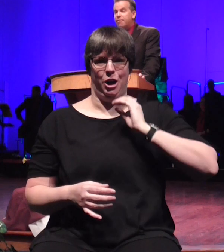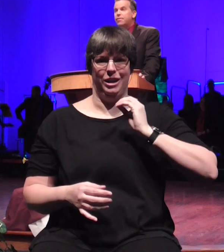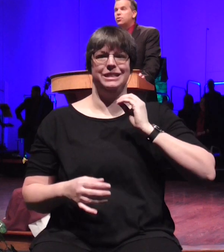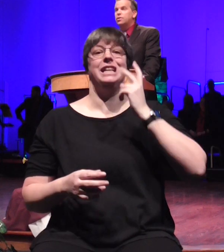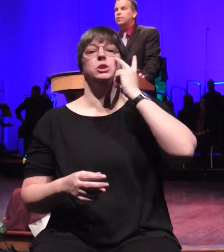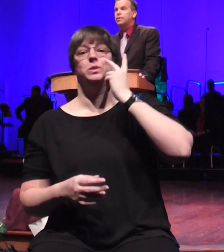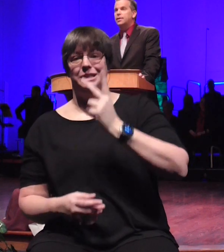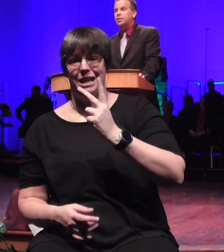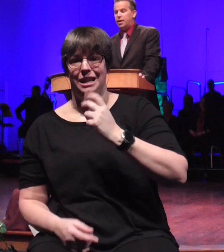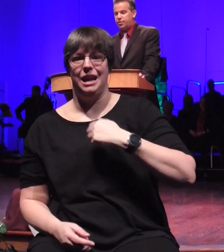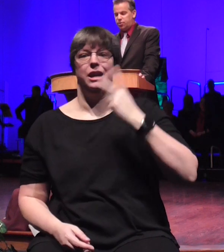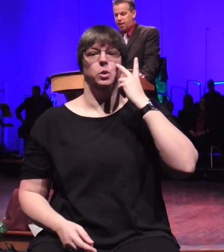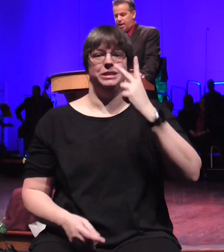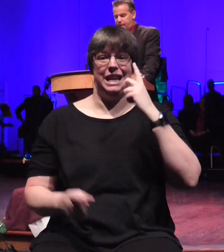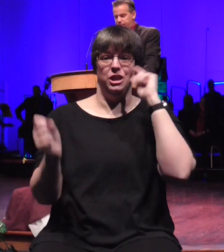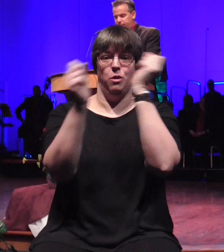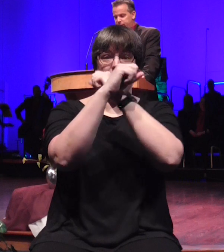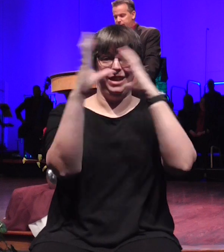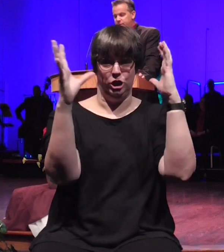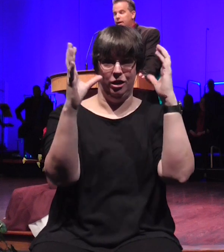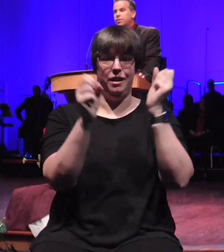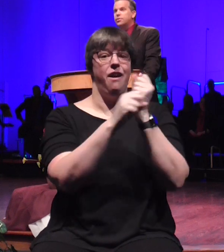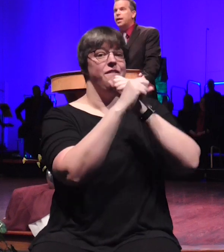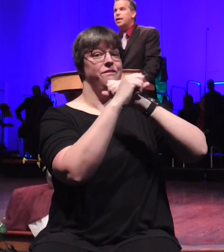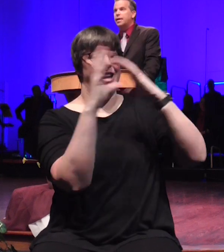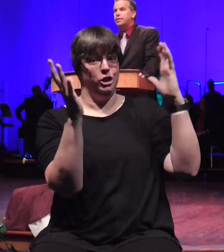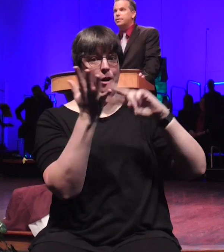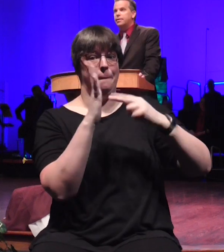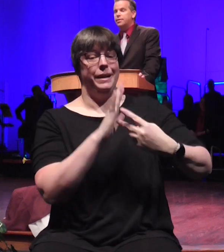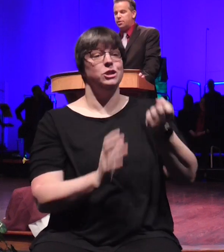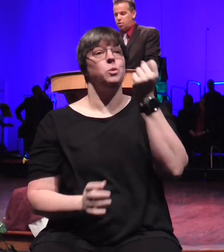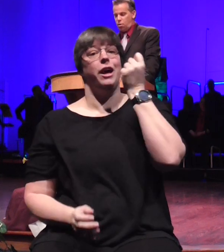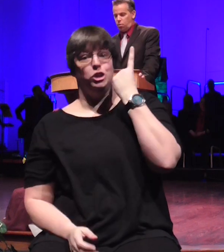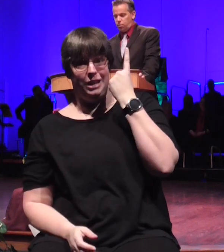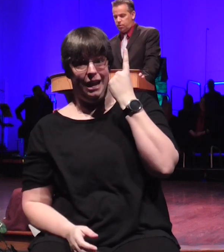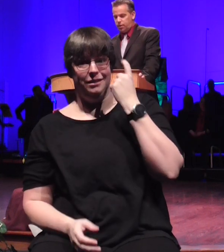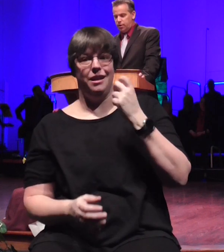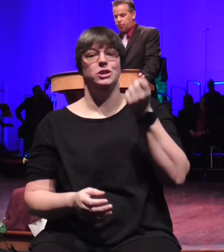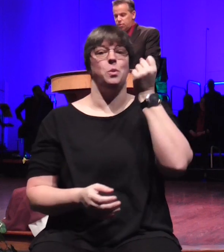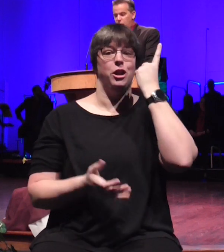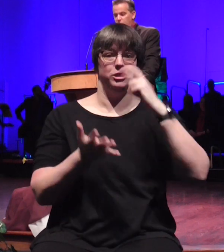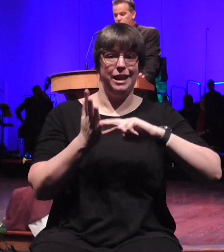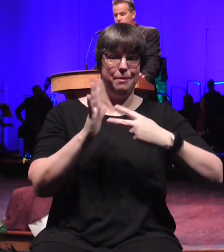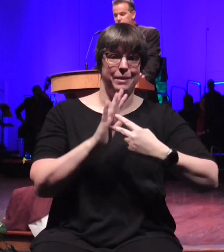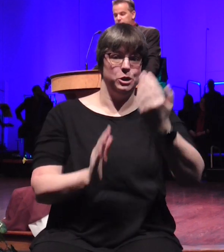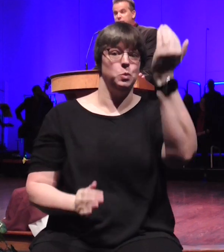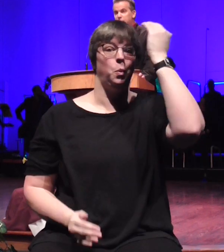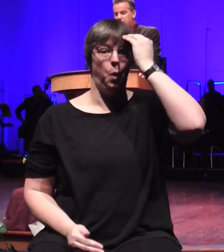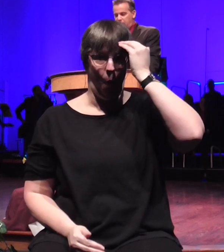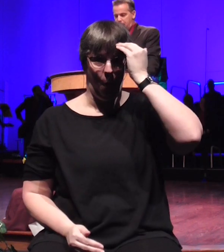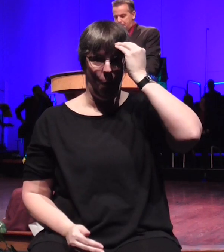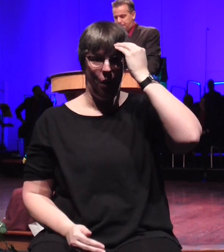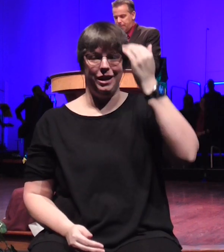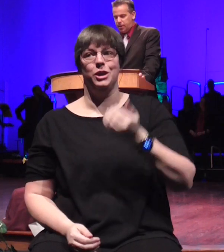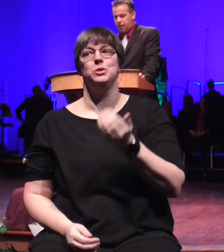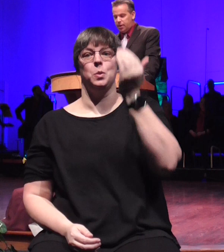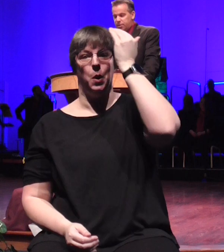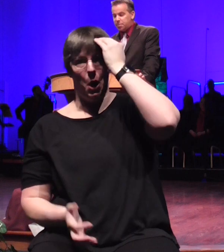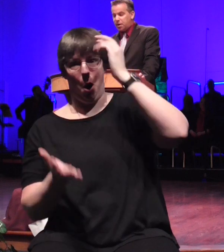vision. To have vision is to understand. To understand is to know. To know is